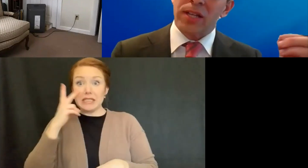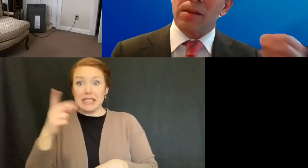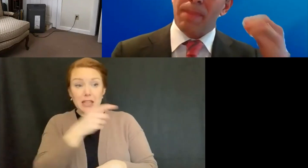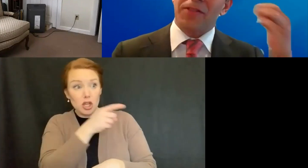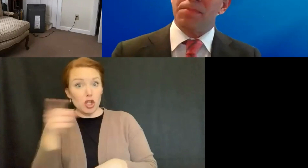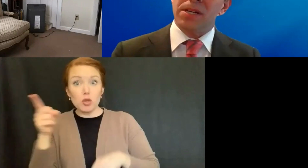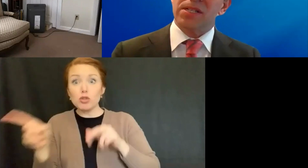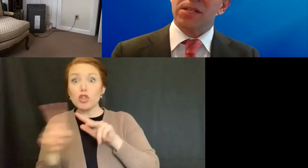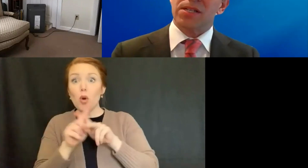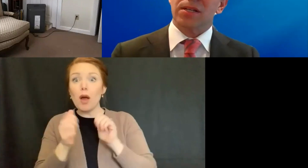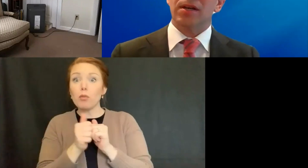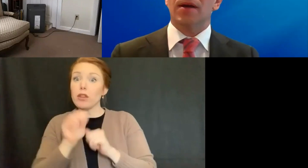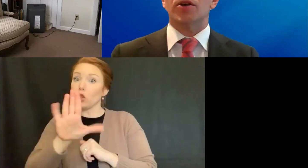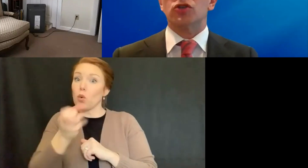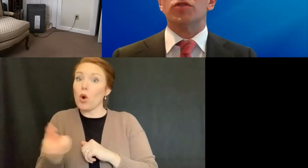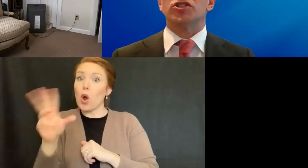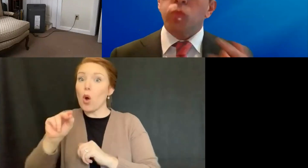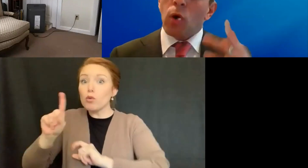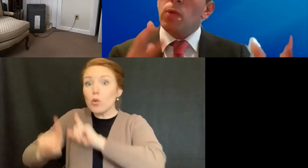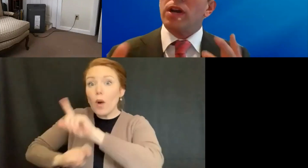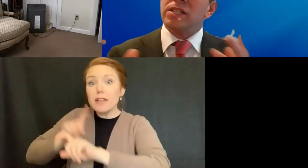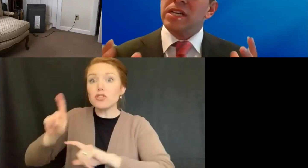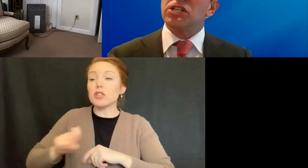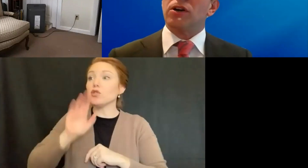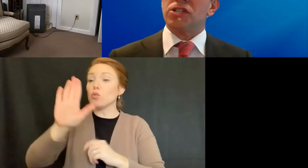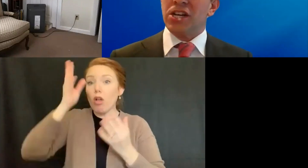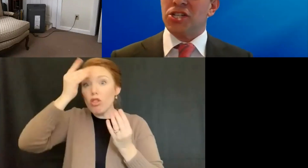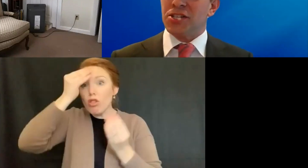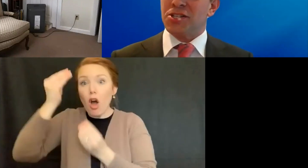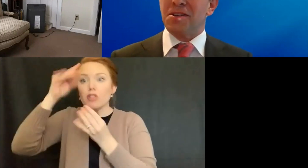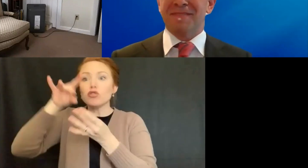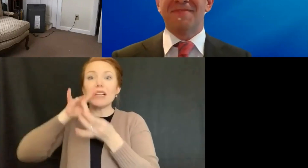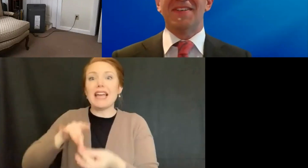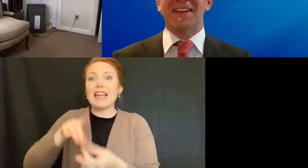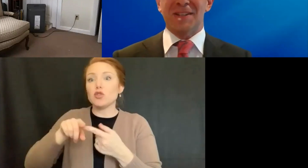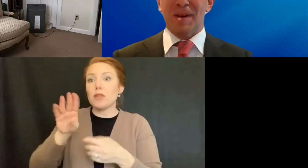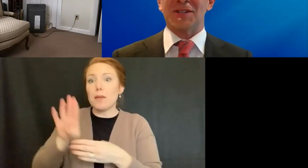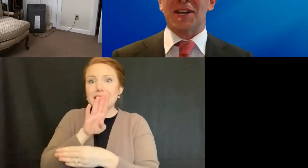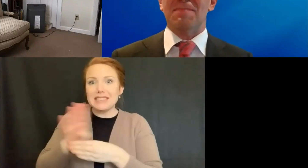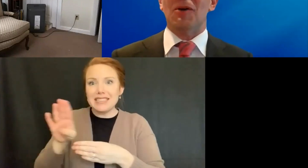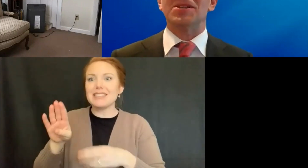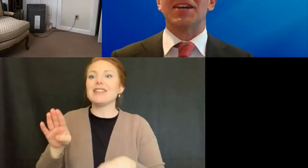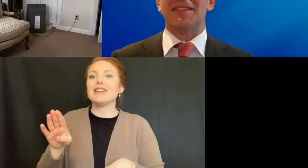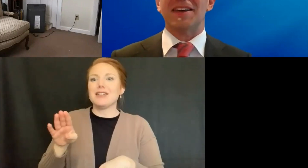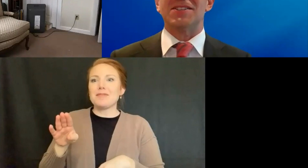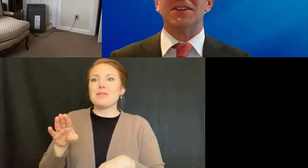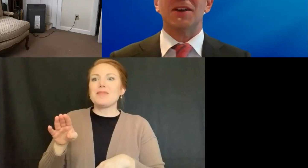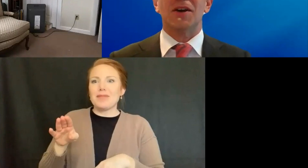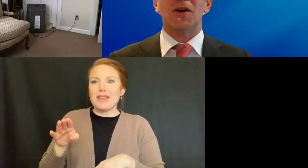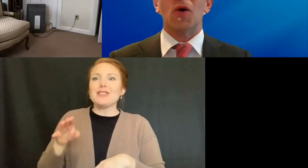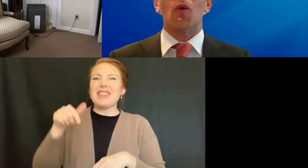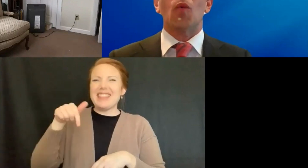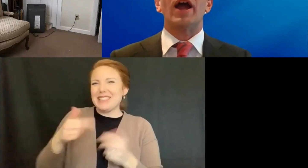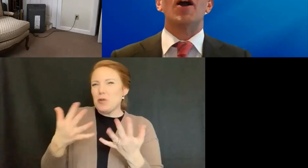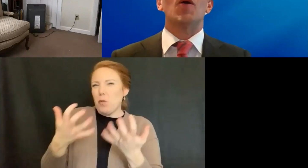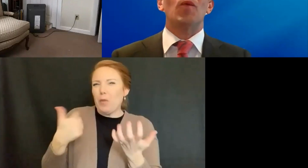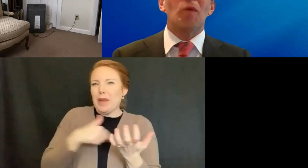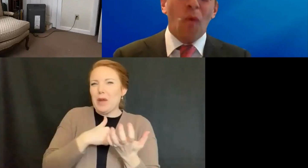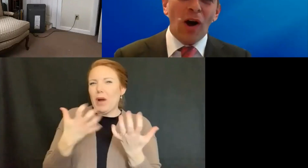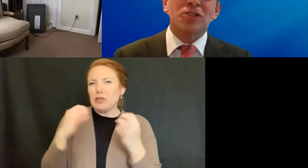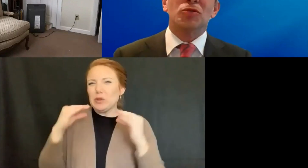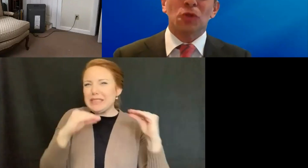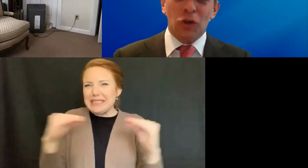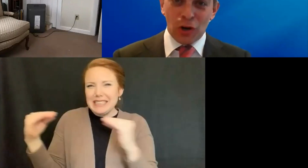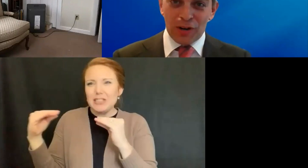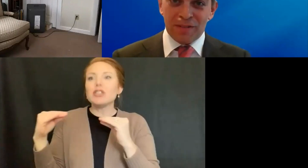own thoughts about the business? So this is what we want to teach in our sessions, especially in moments like this, where